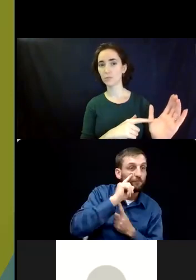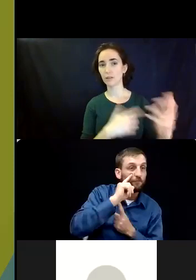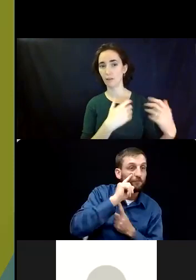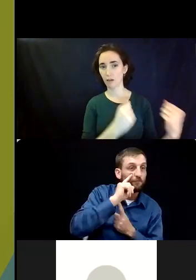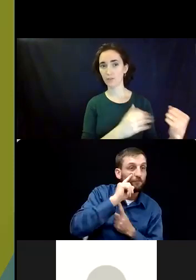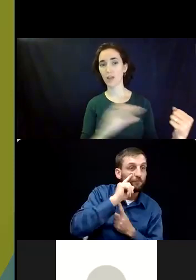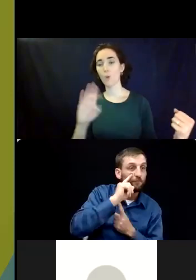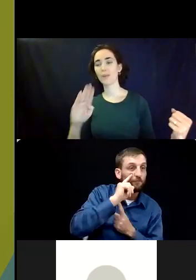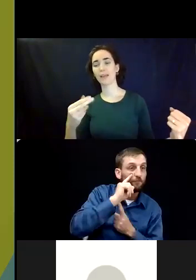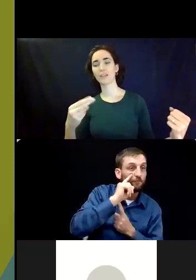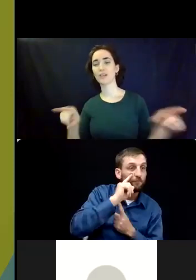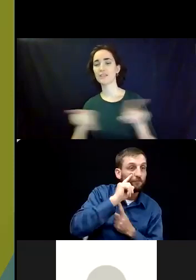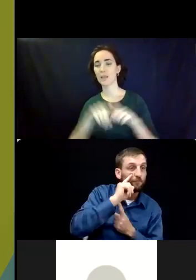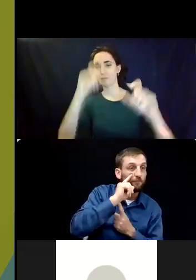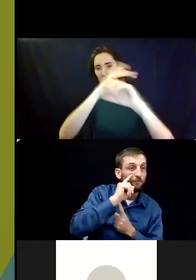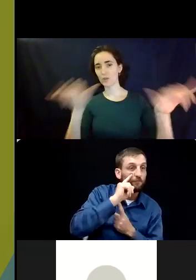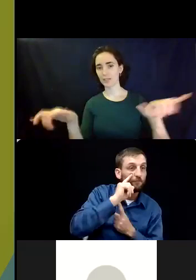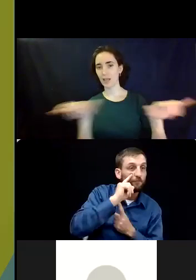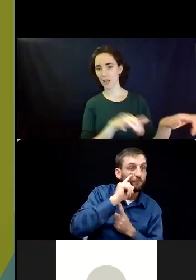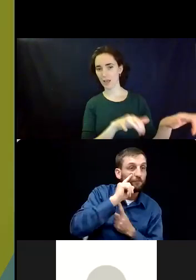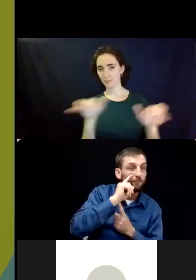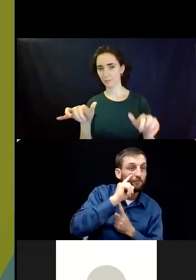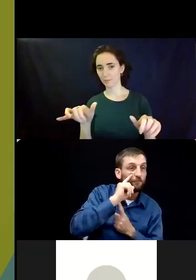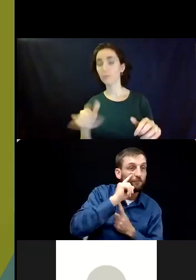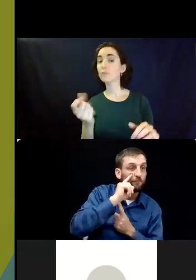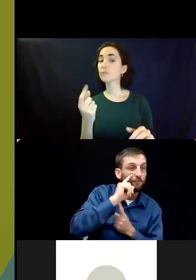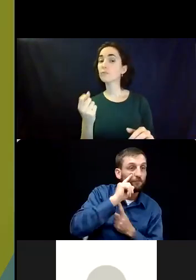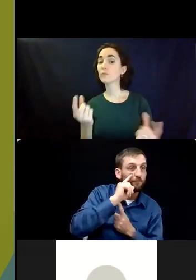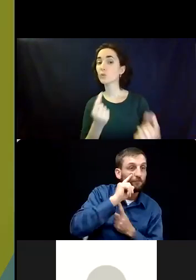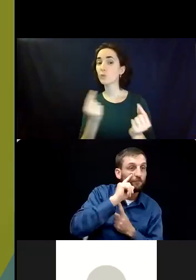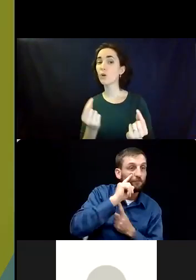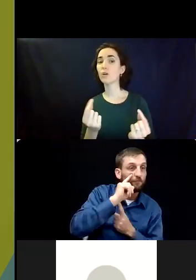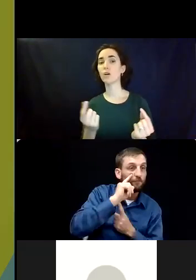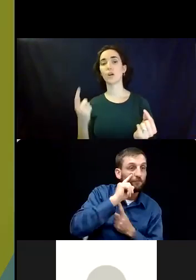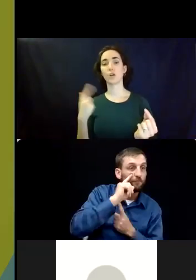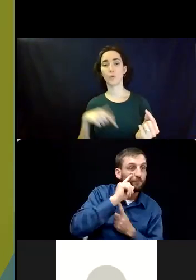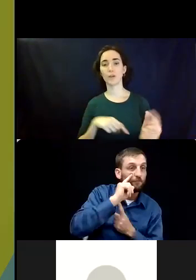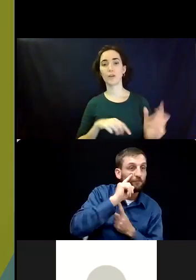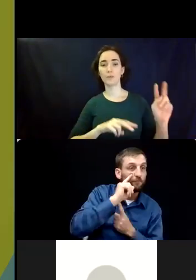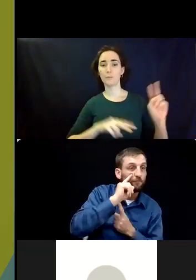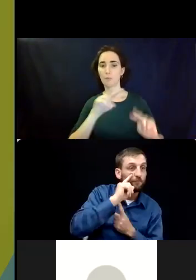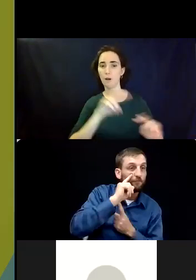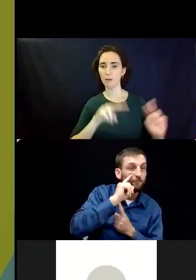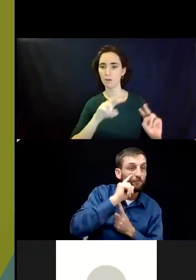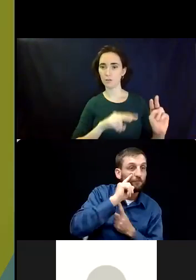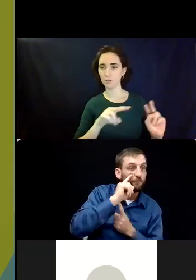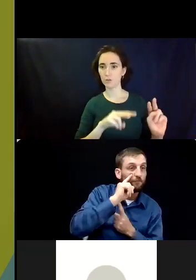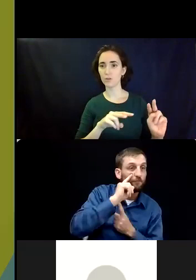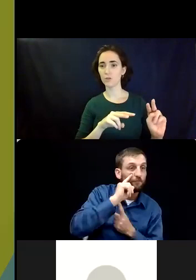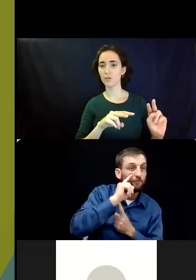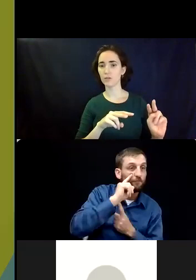well. Specifically, what we do is we act as monitors and subject matter consultants.